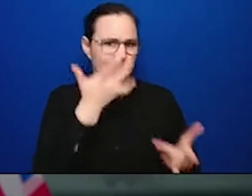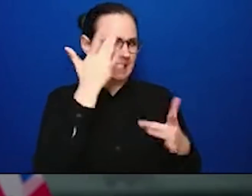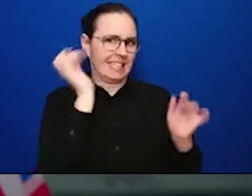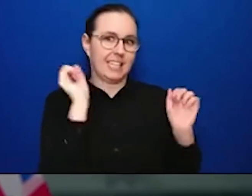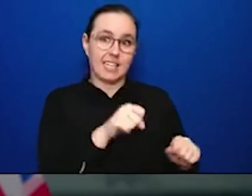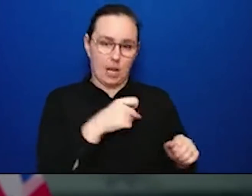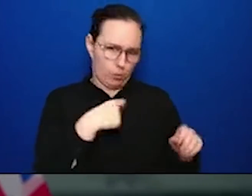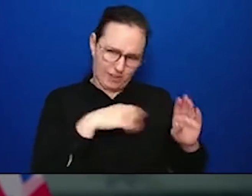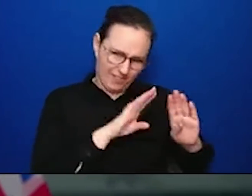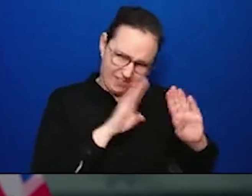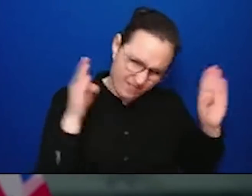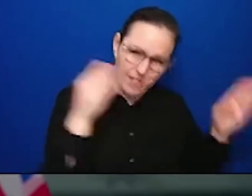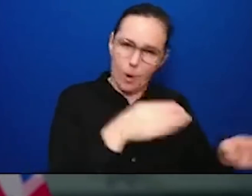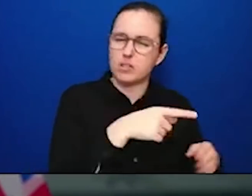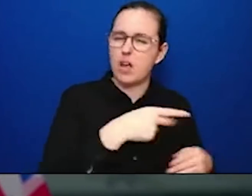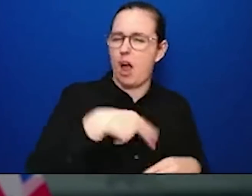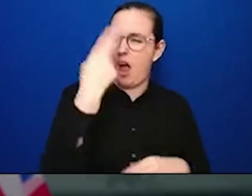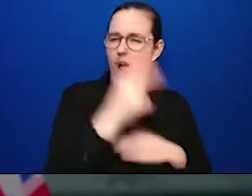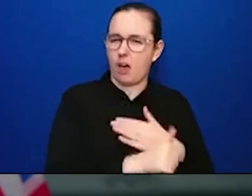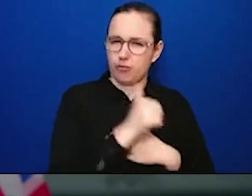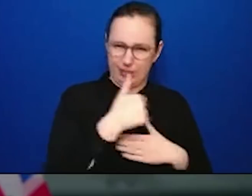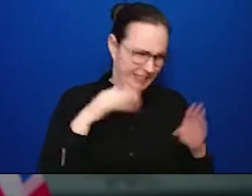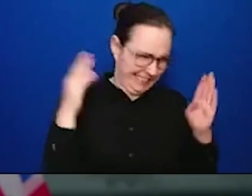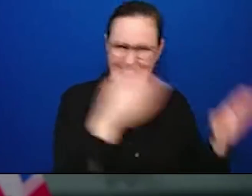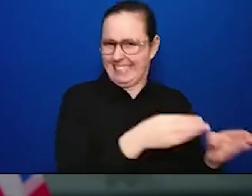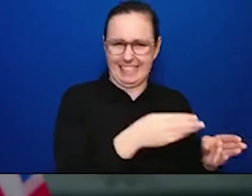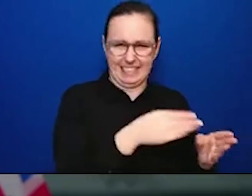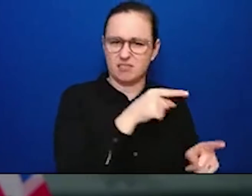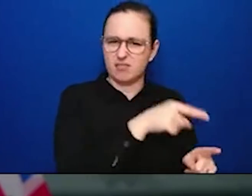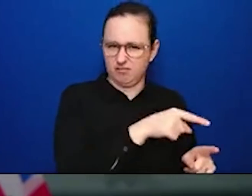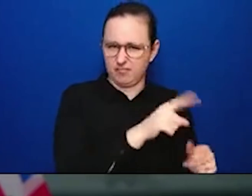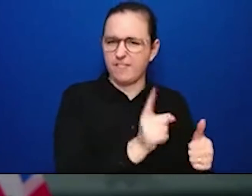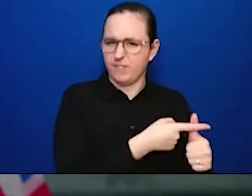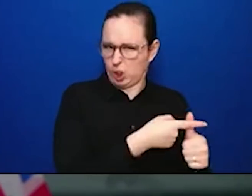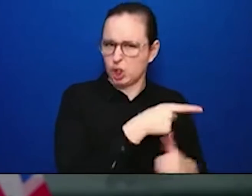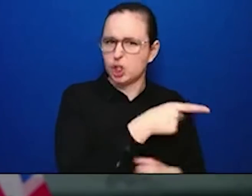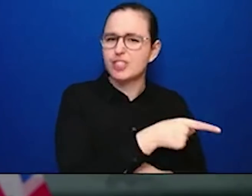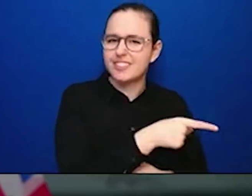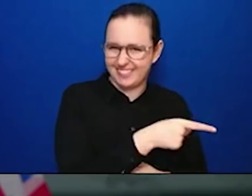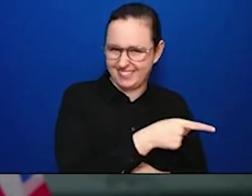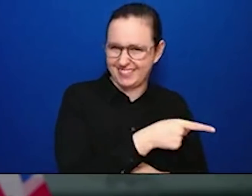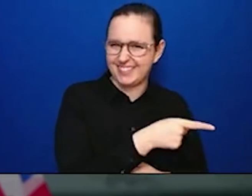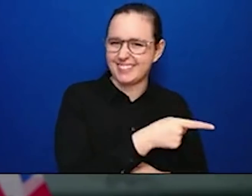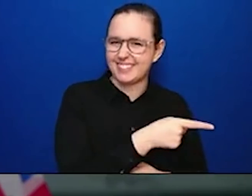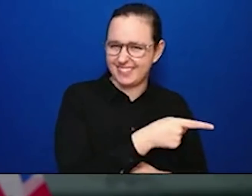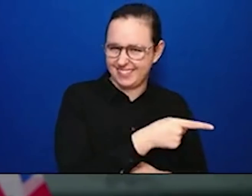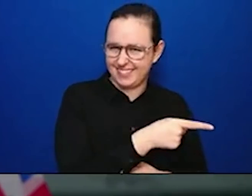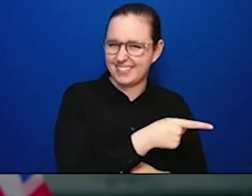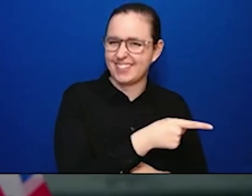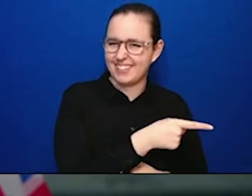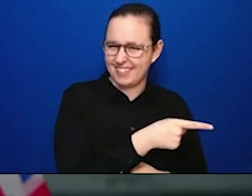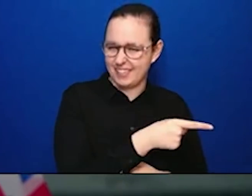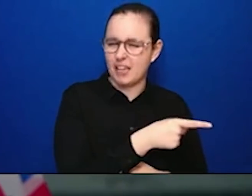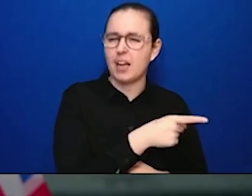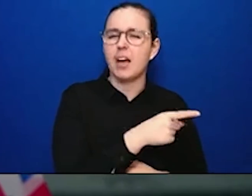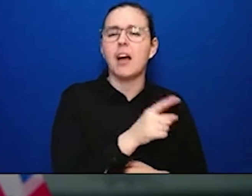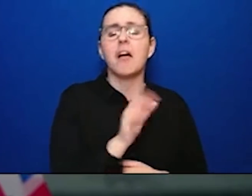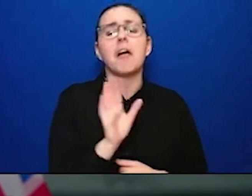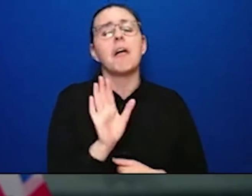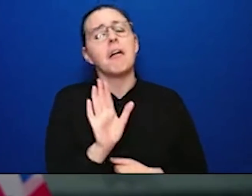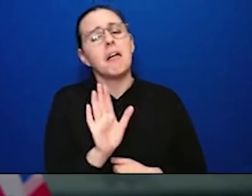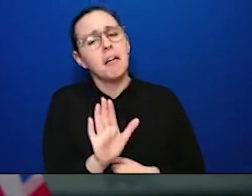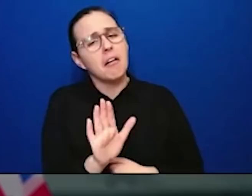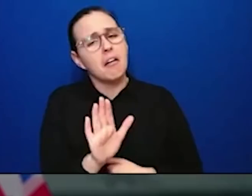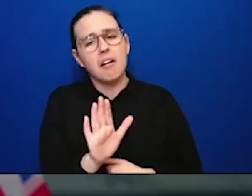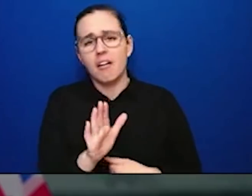important. And it will be no surprise to you that I'm going to leave it at that, because I think there's lots of